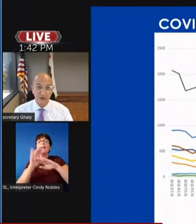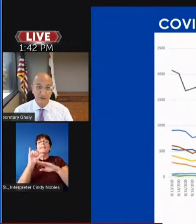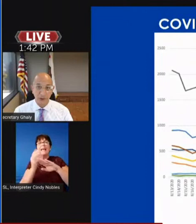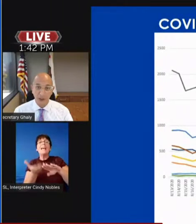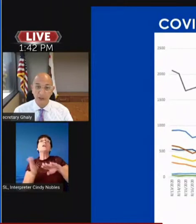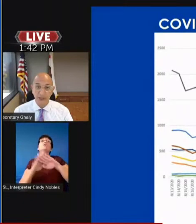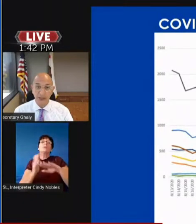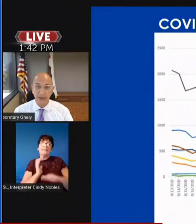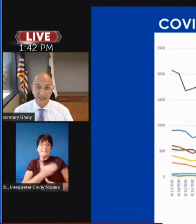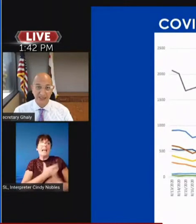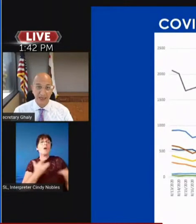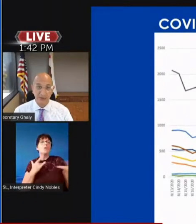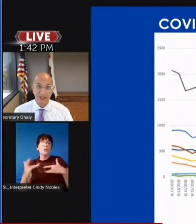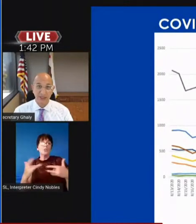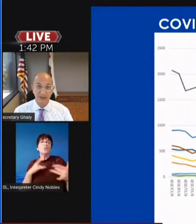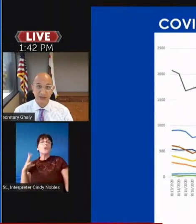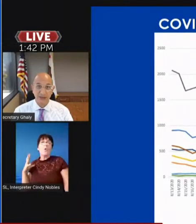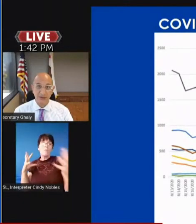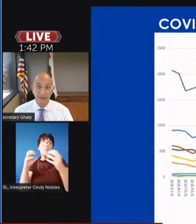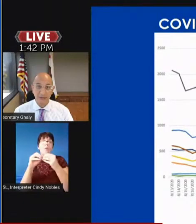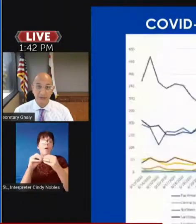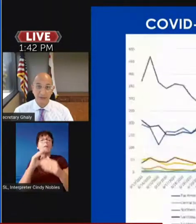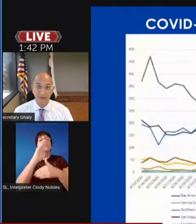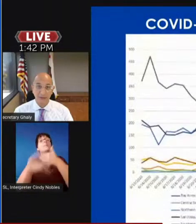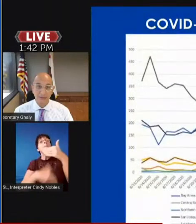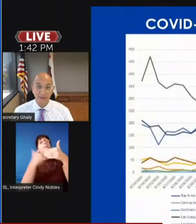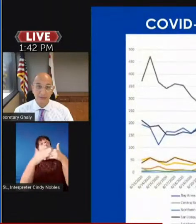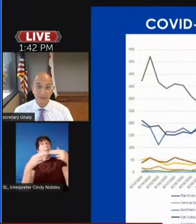concern overall. Next slide, please.